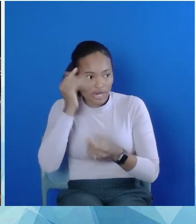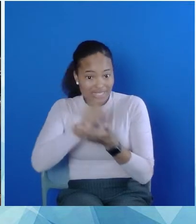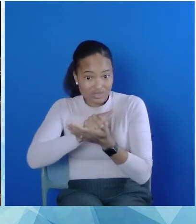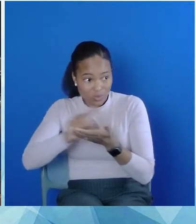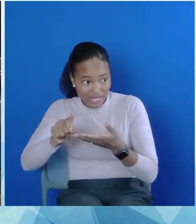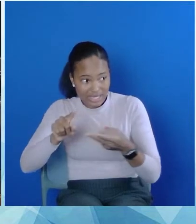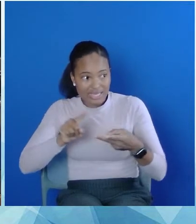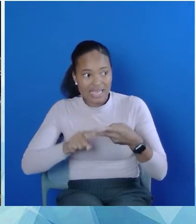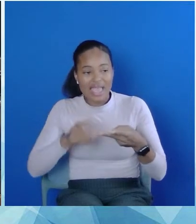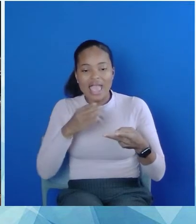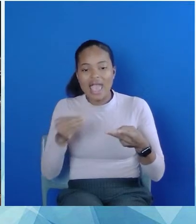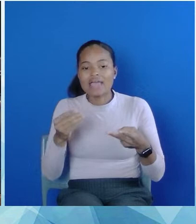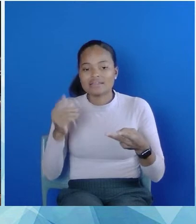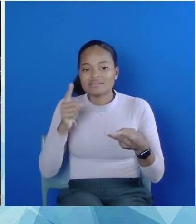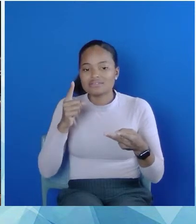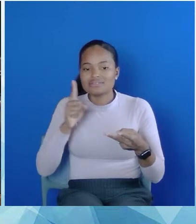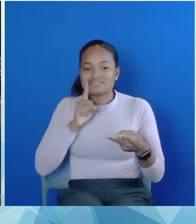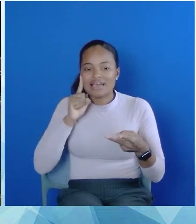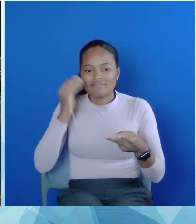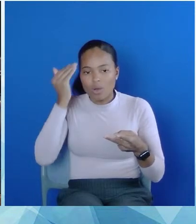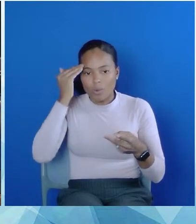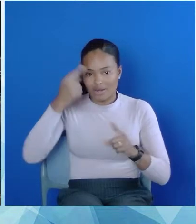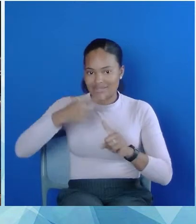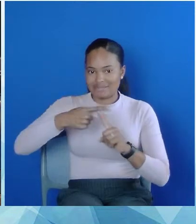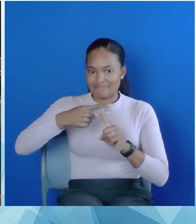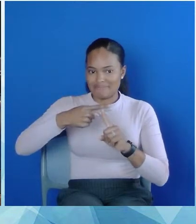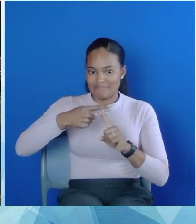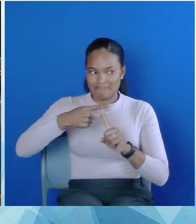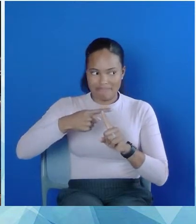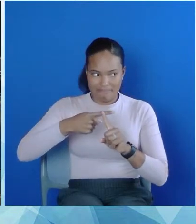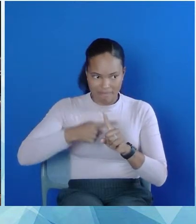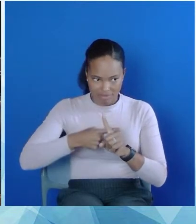this speaks to a lot of